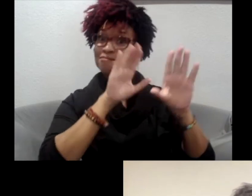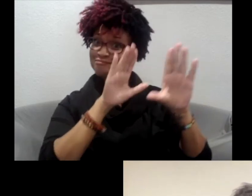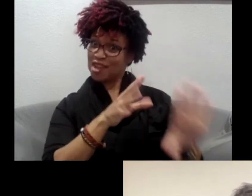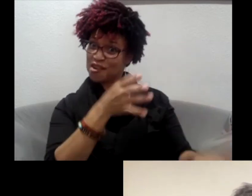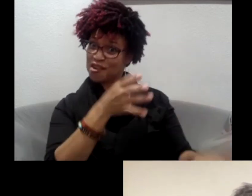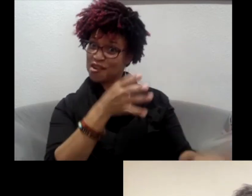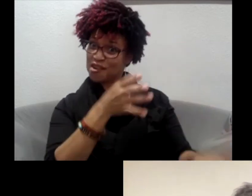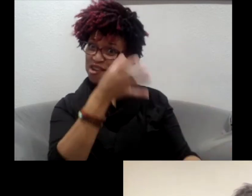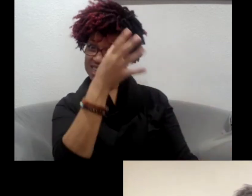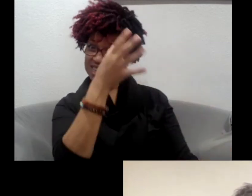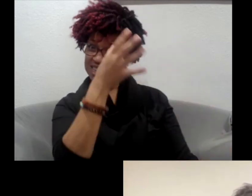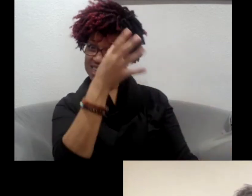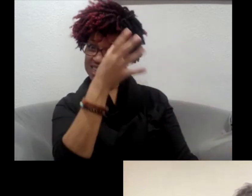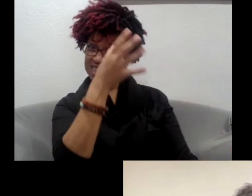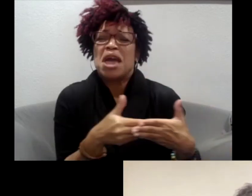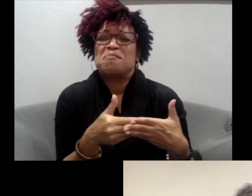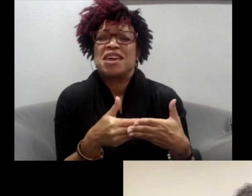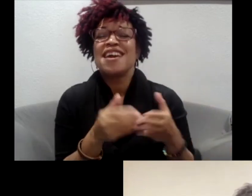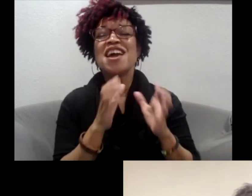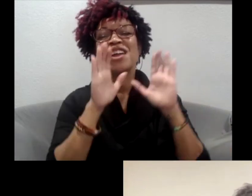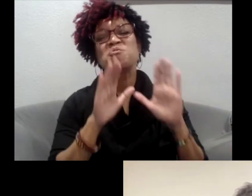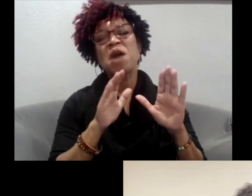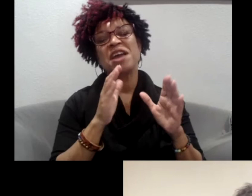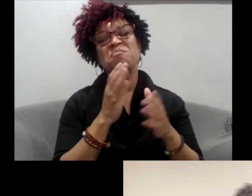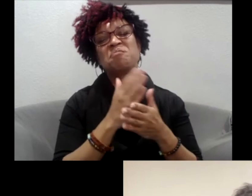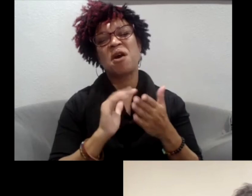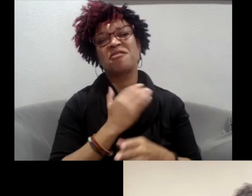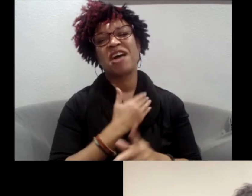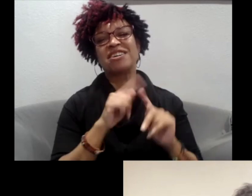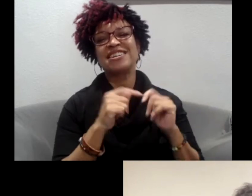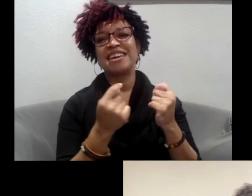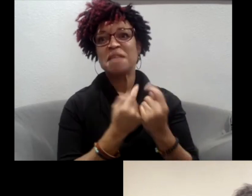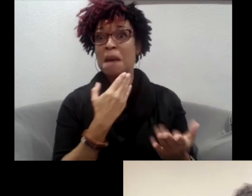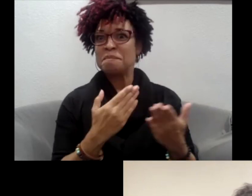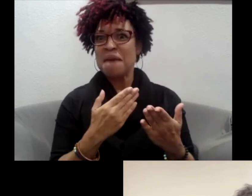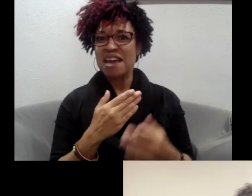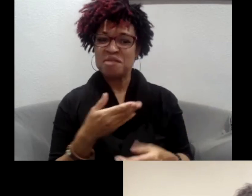little baby. And maybe she'll make a special appearance at some point. Who knows?